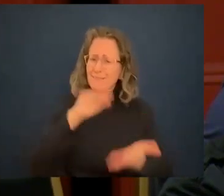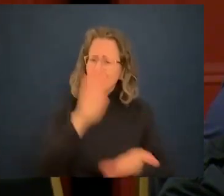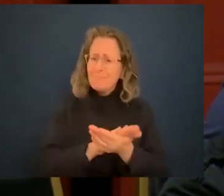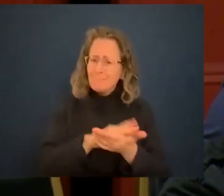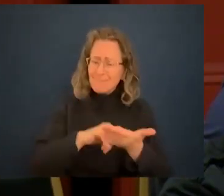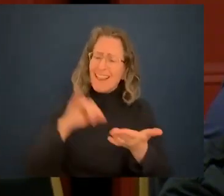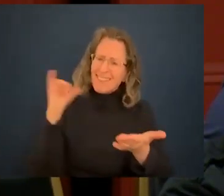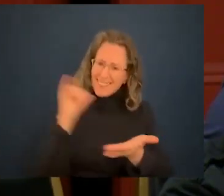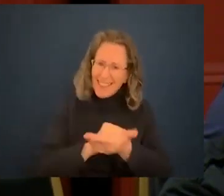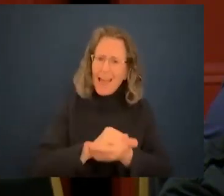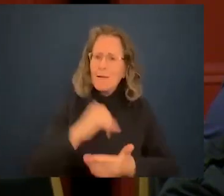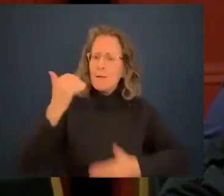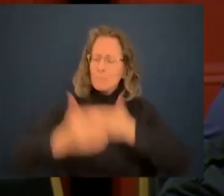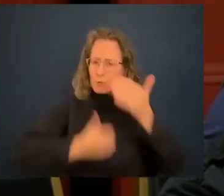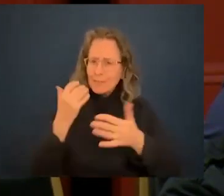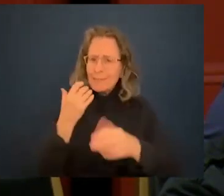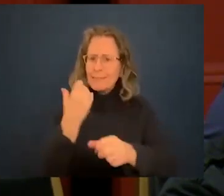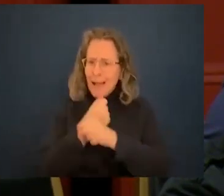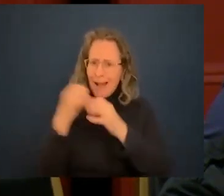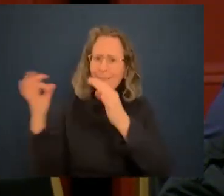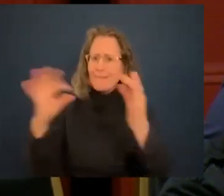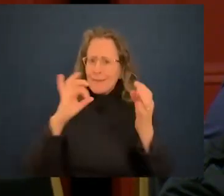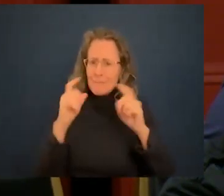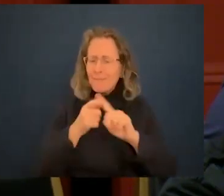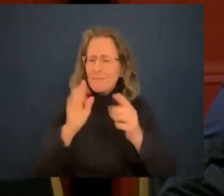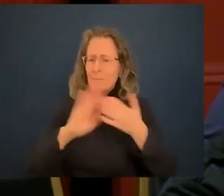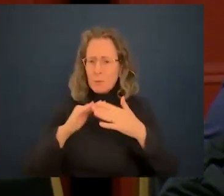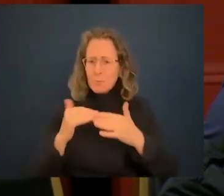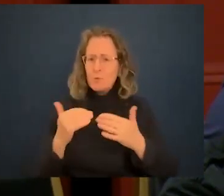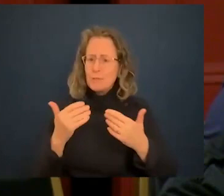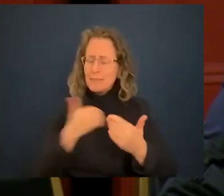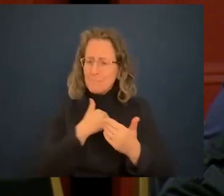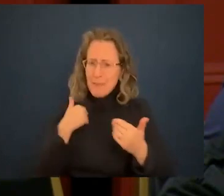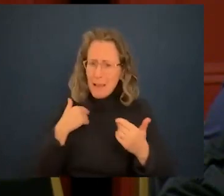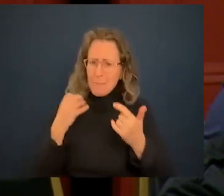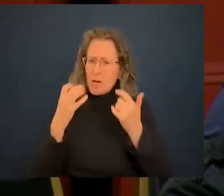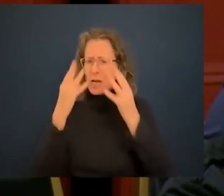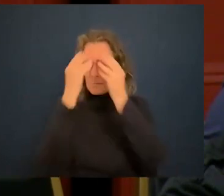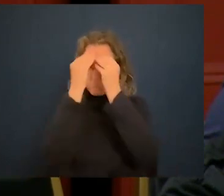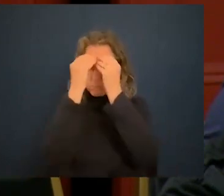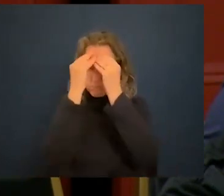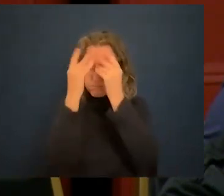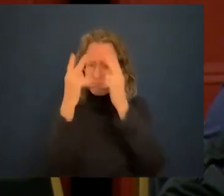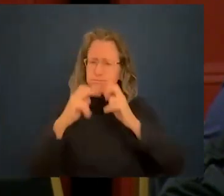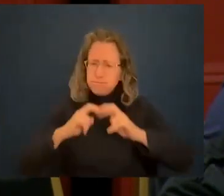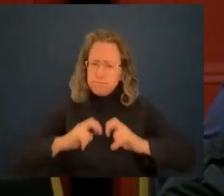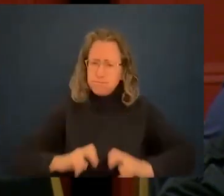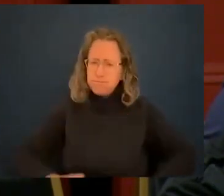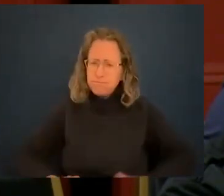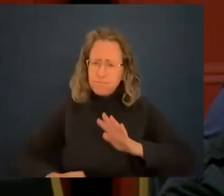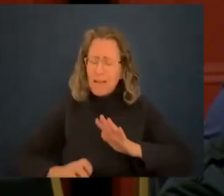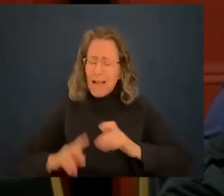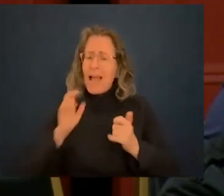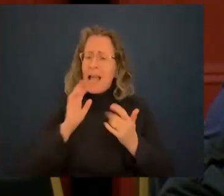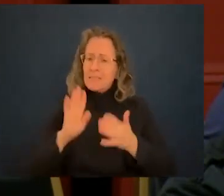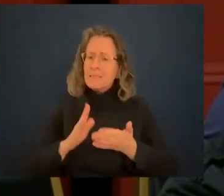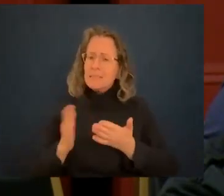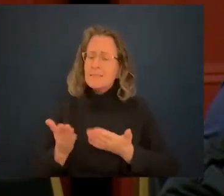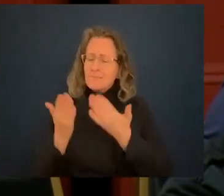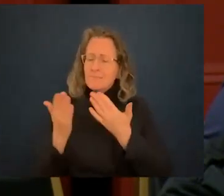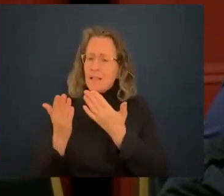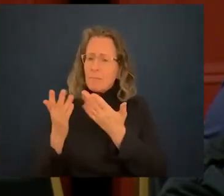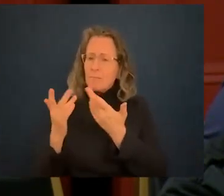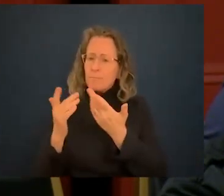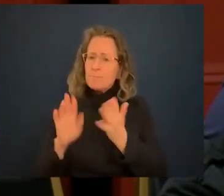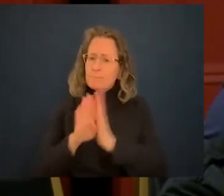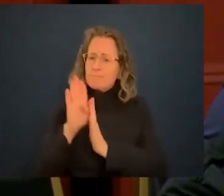input and really prioritizing and taking a really mindful thoughtful approach to do that for folks that are